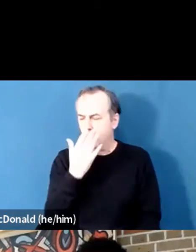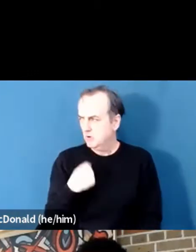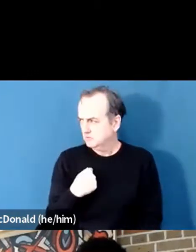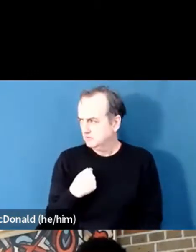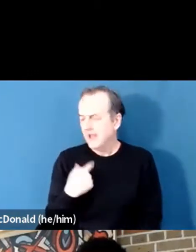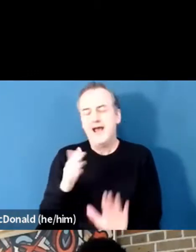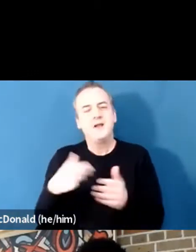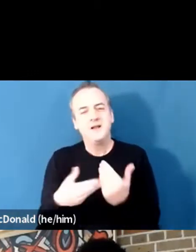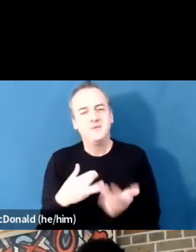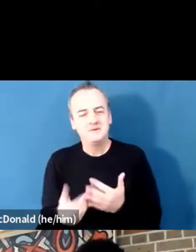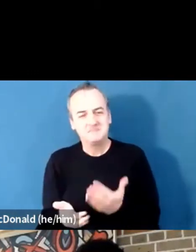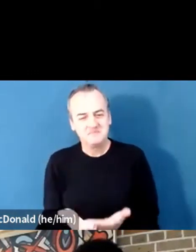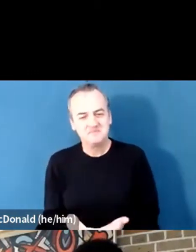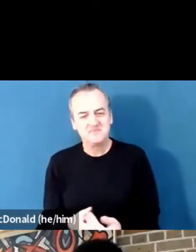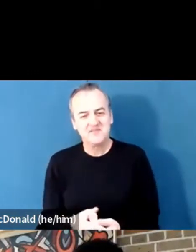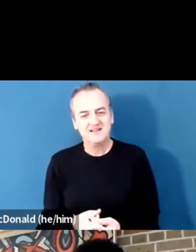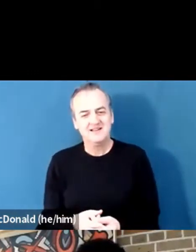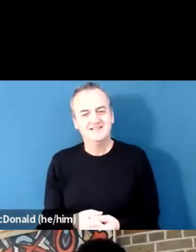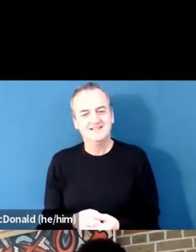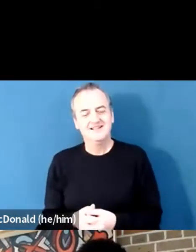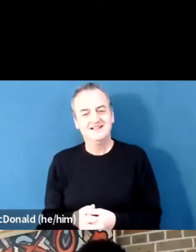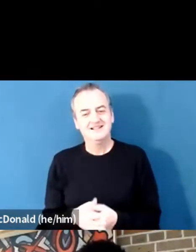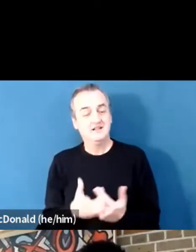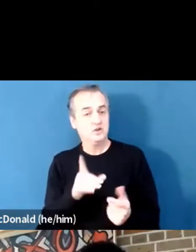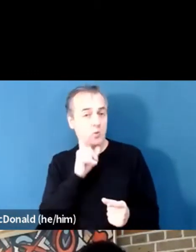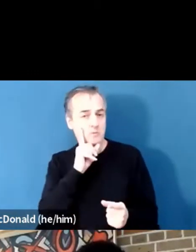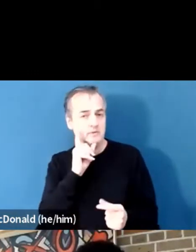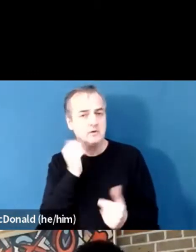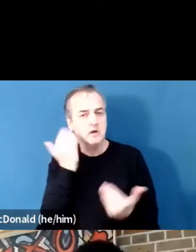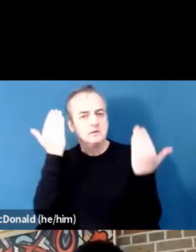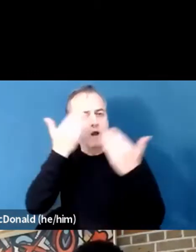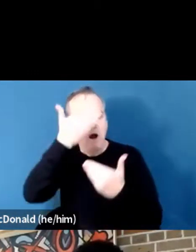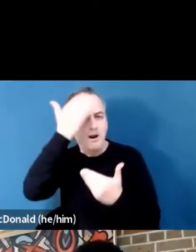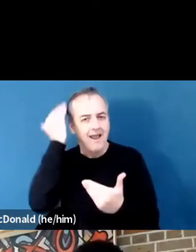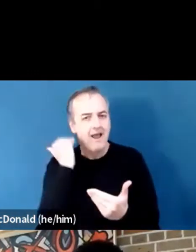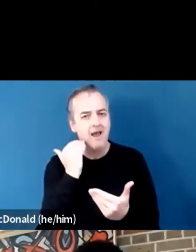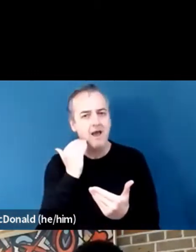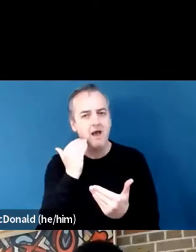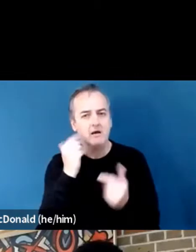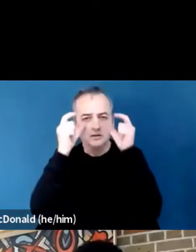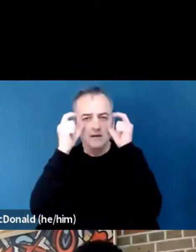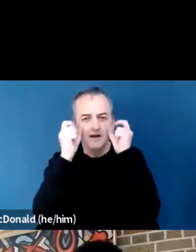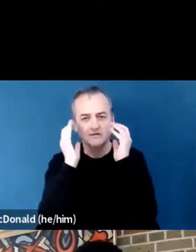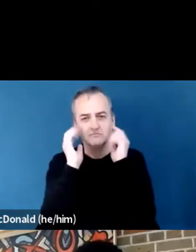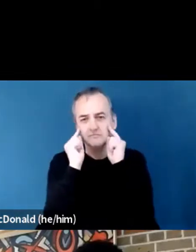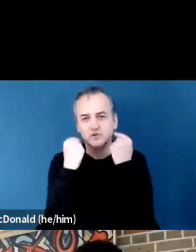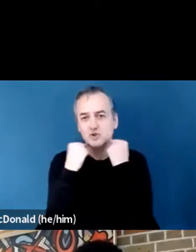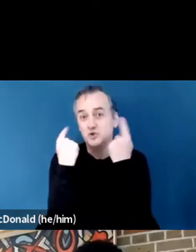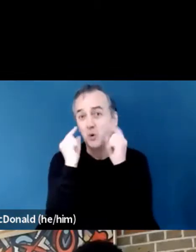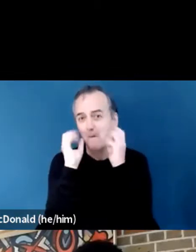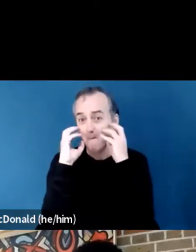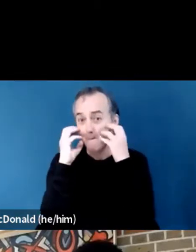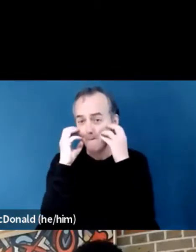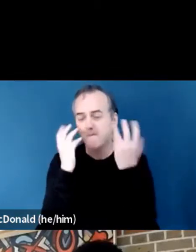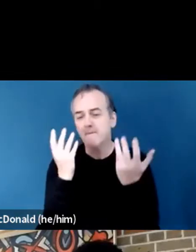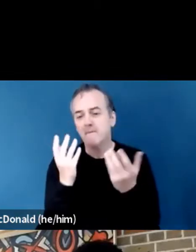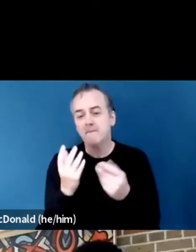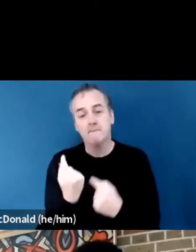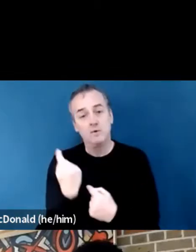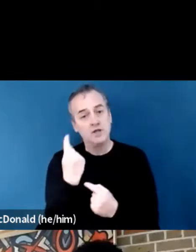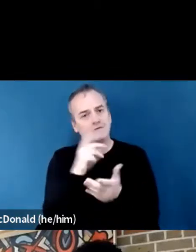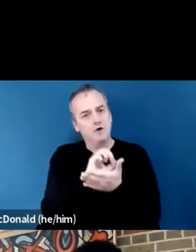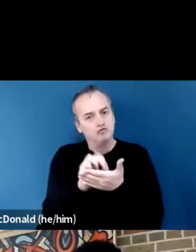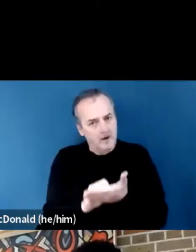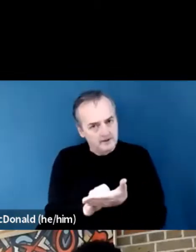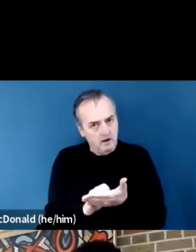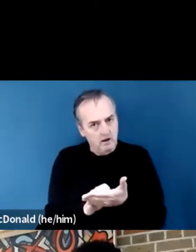a woman, dark hair, tiny eyes, chubby cheeks. I'm a writer,